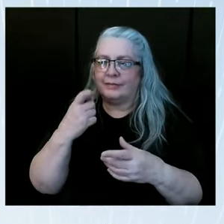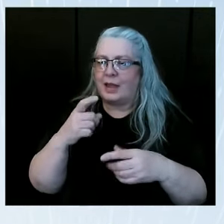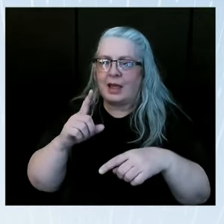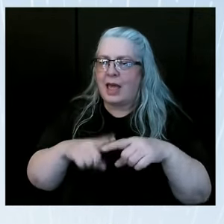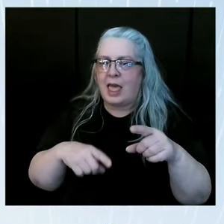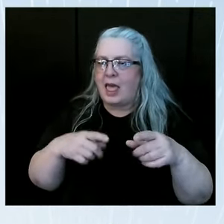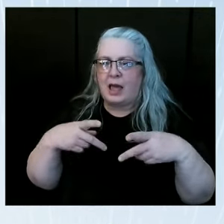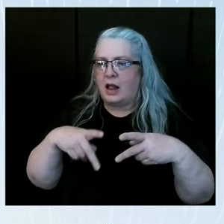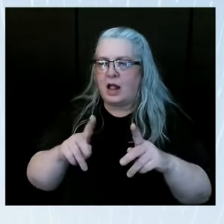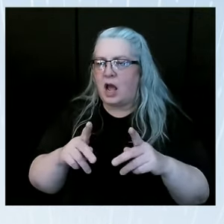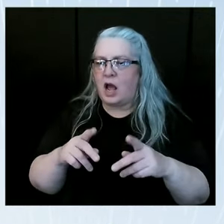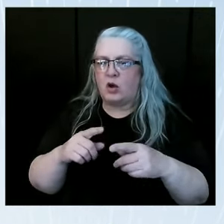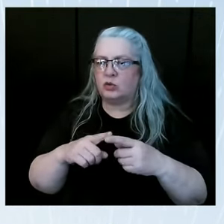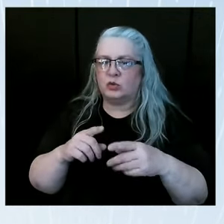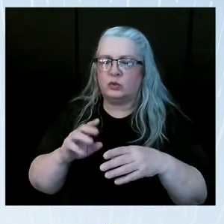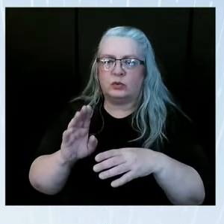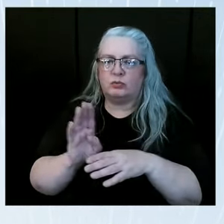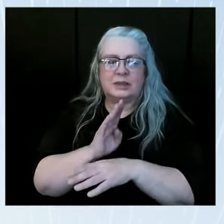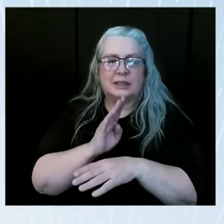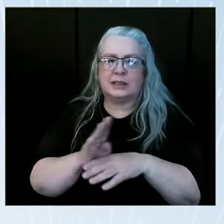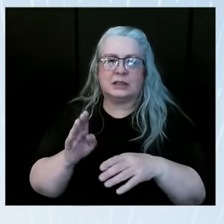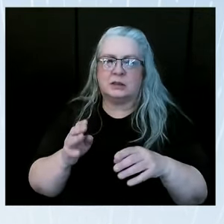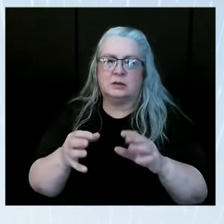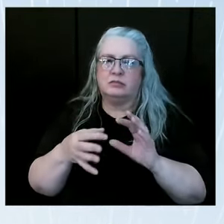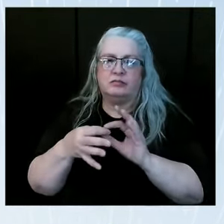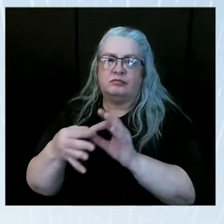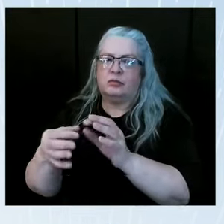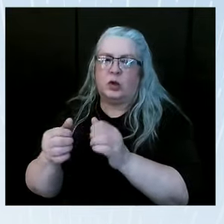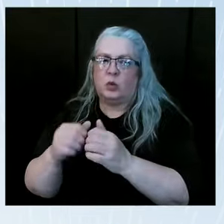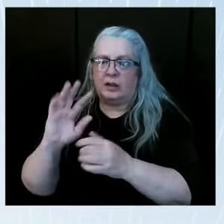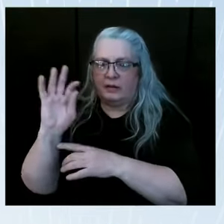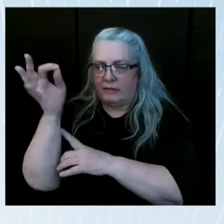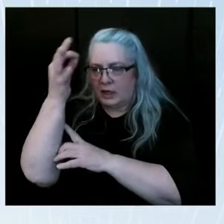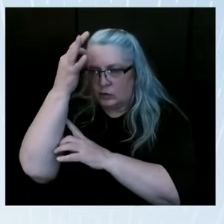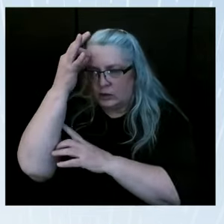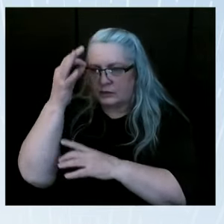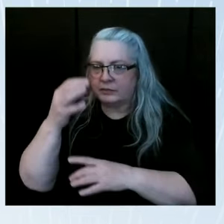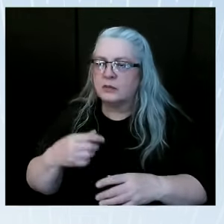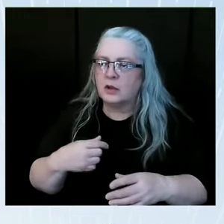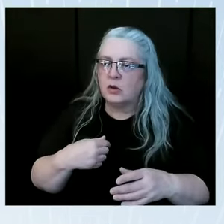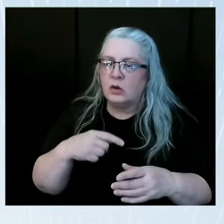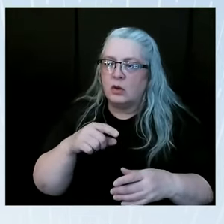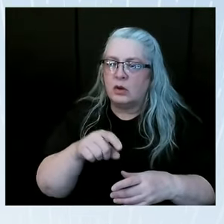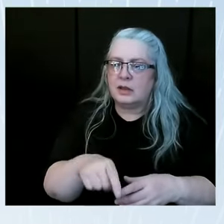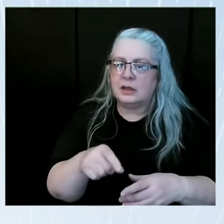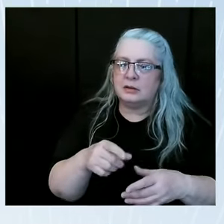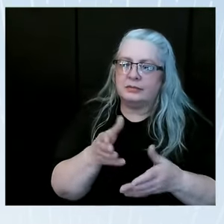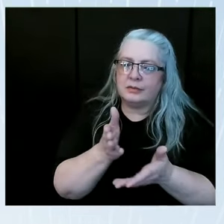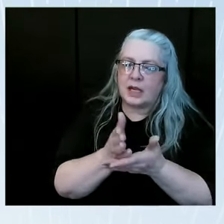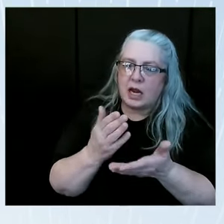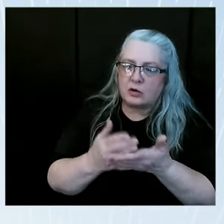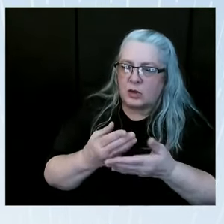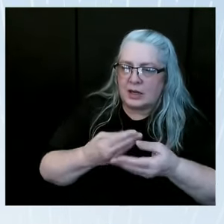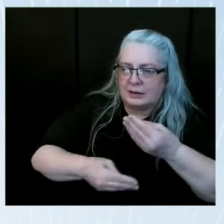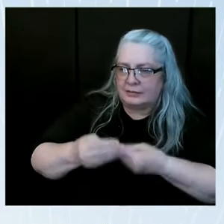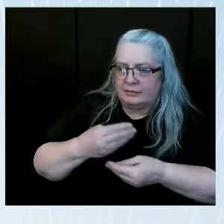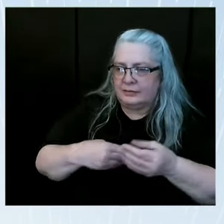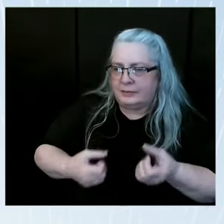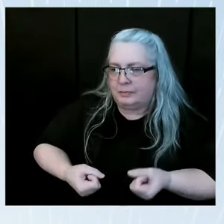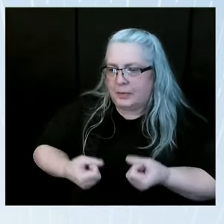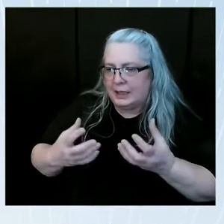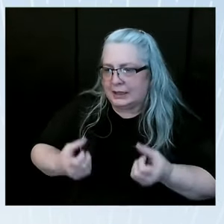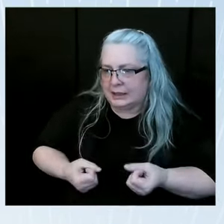billion of federal contract spending per year. So we can use our spending power to help combat human